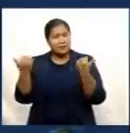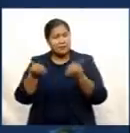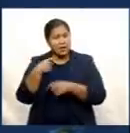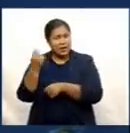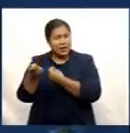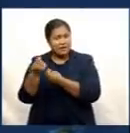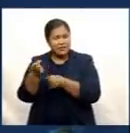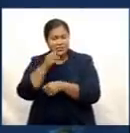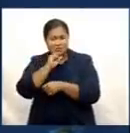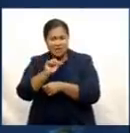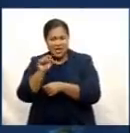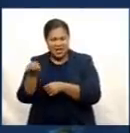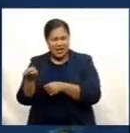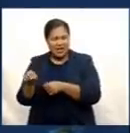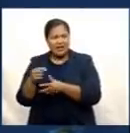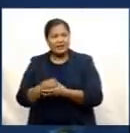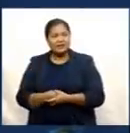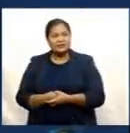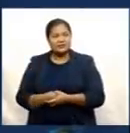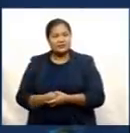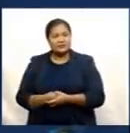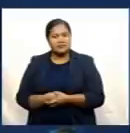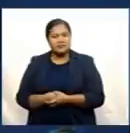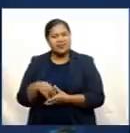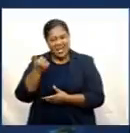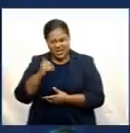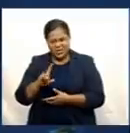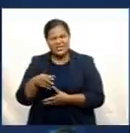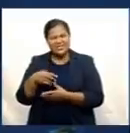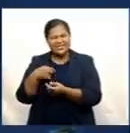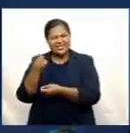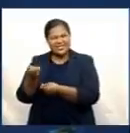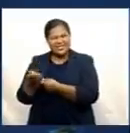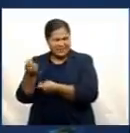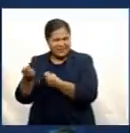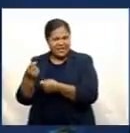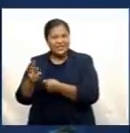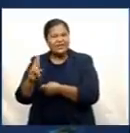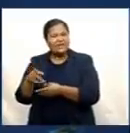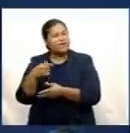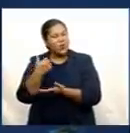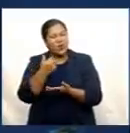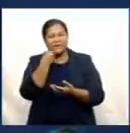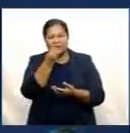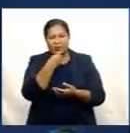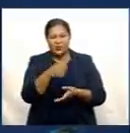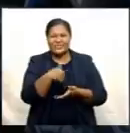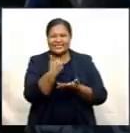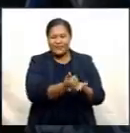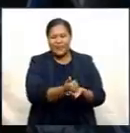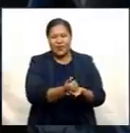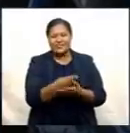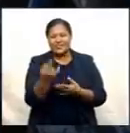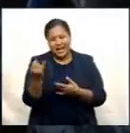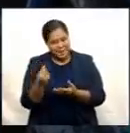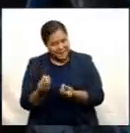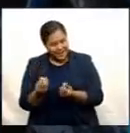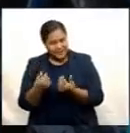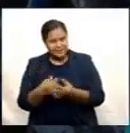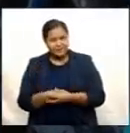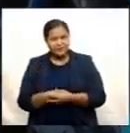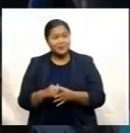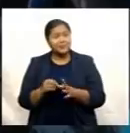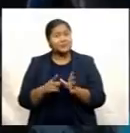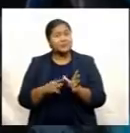being deprived of their income generation that they normally do, and then it was opened up. Acting